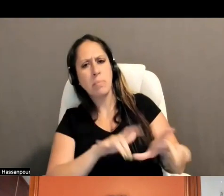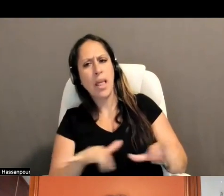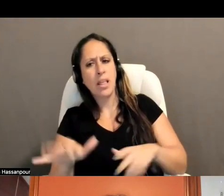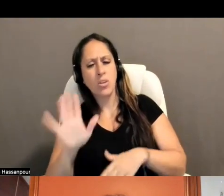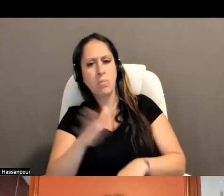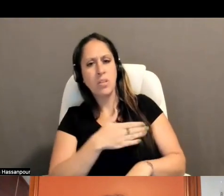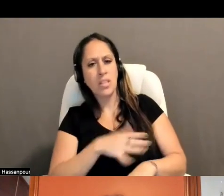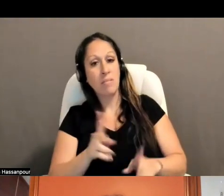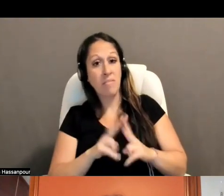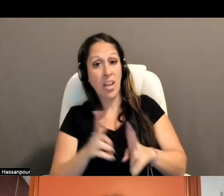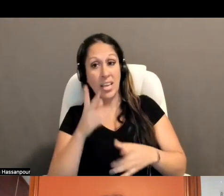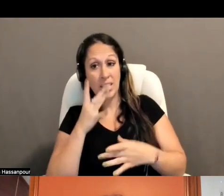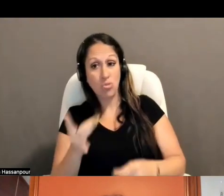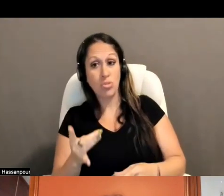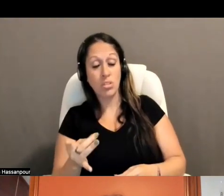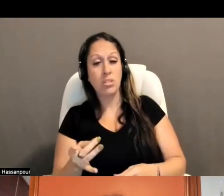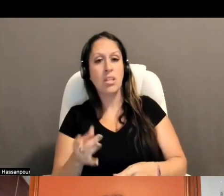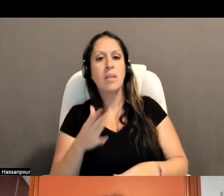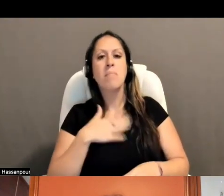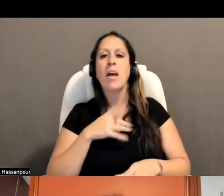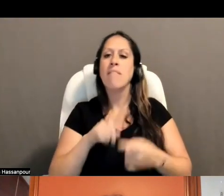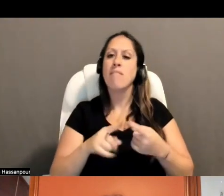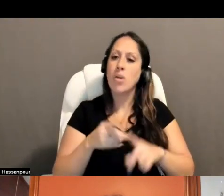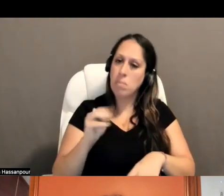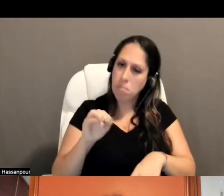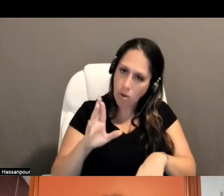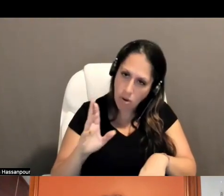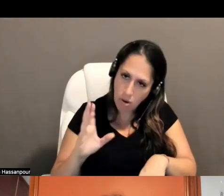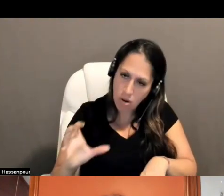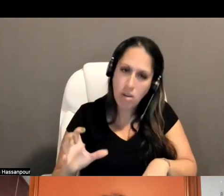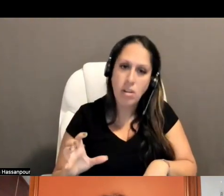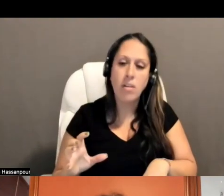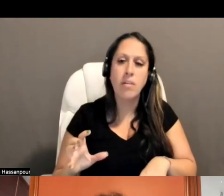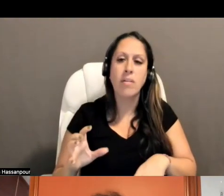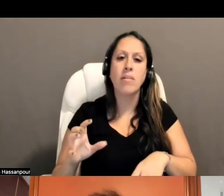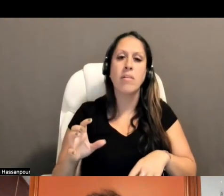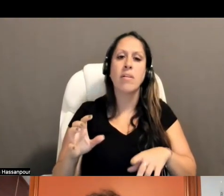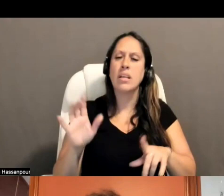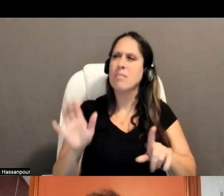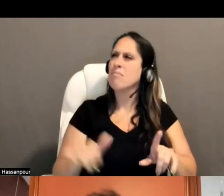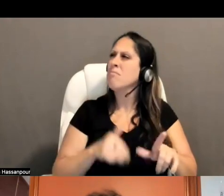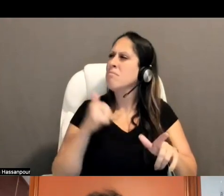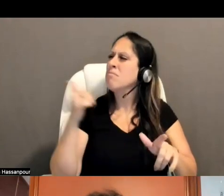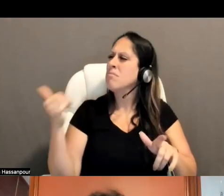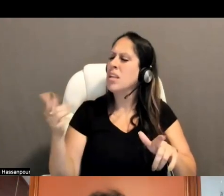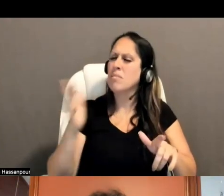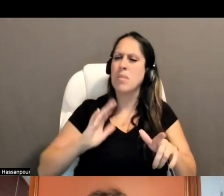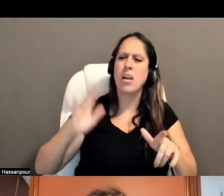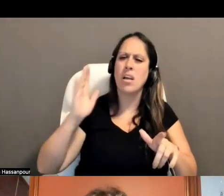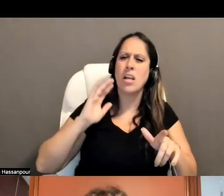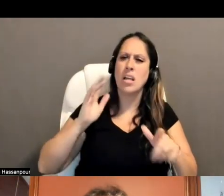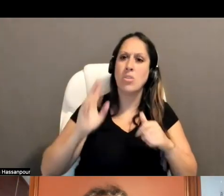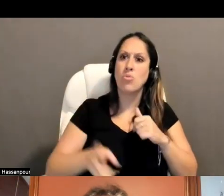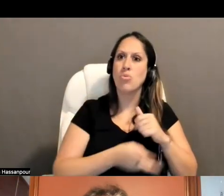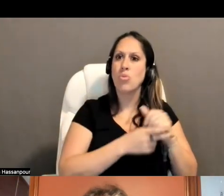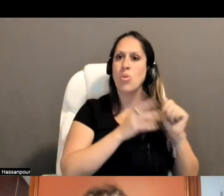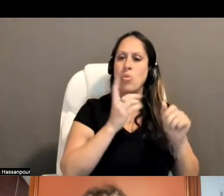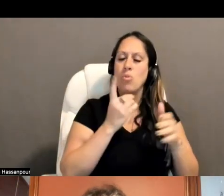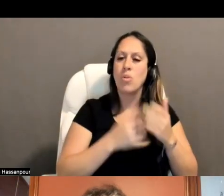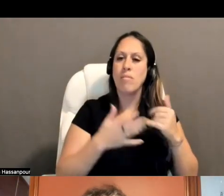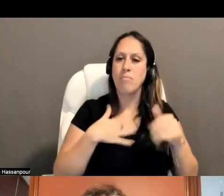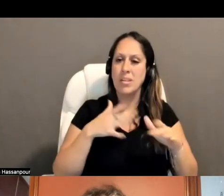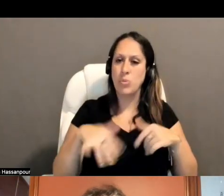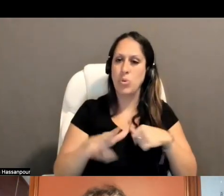be a very interesting experience. Well, my friend Mark, Yeah. somebody else back in the day recorded one of my